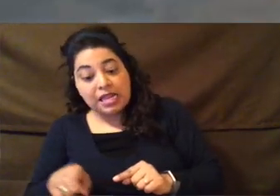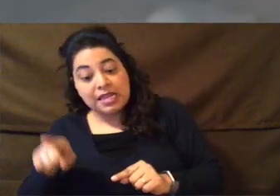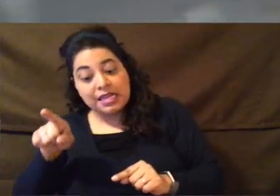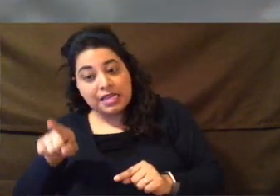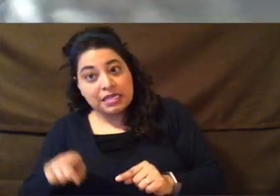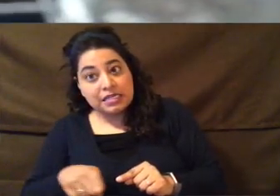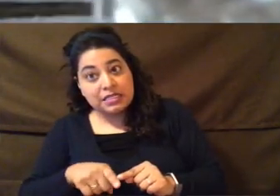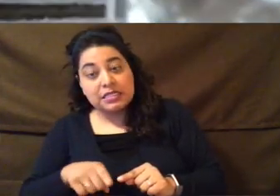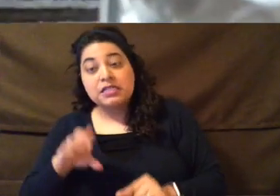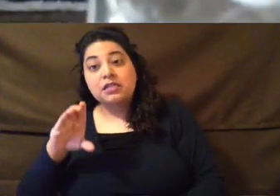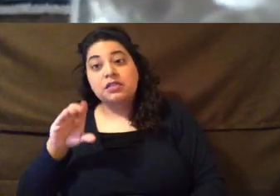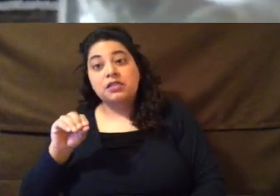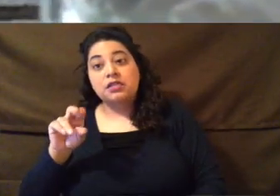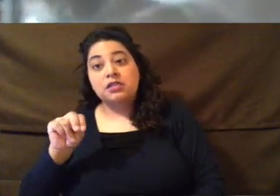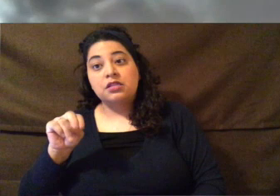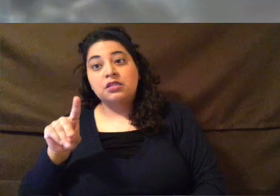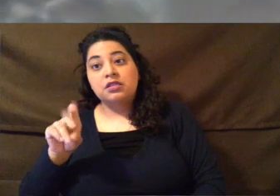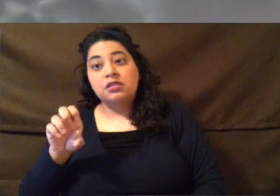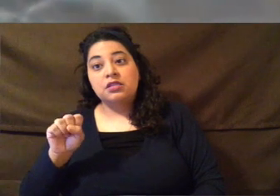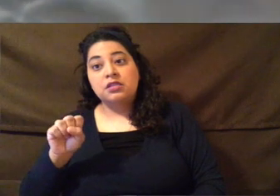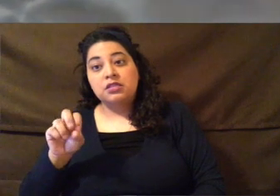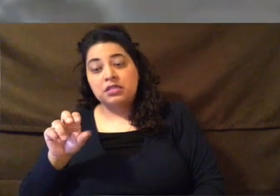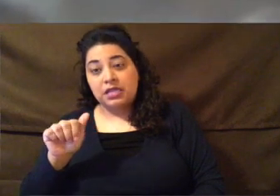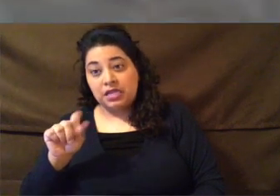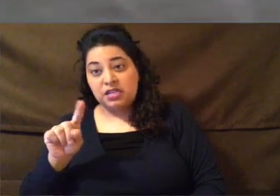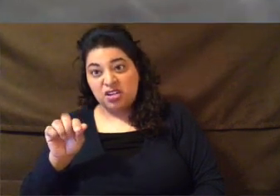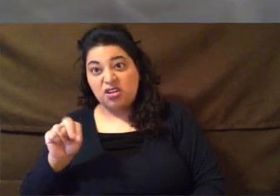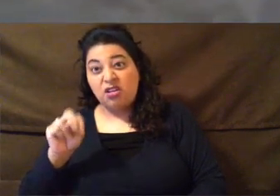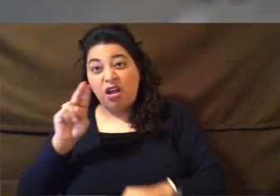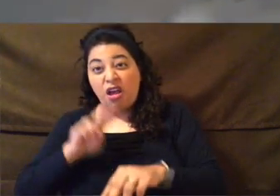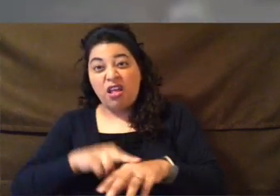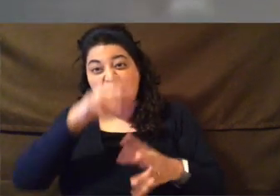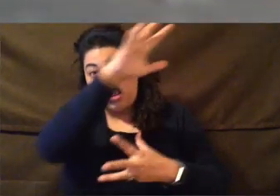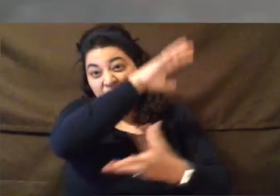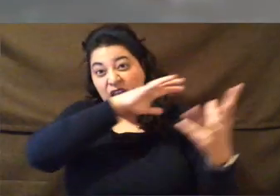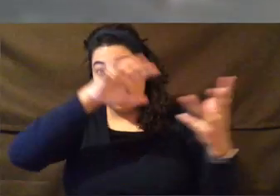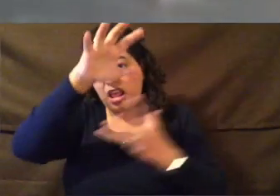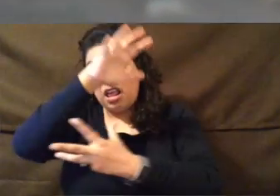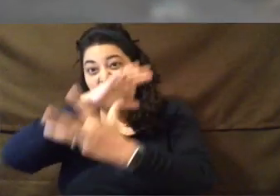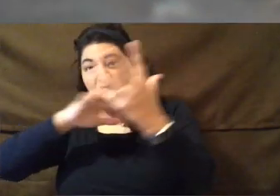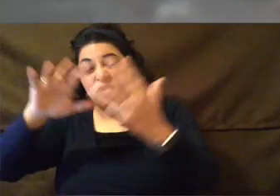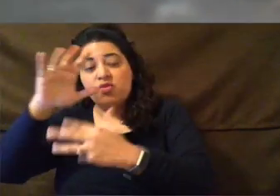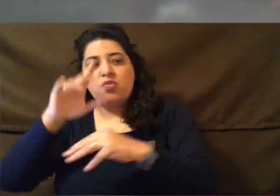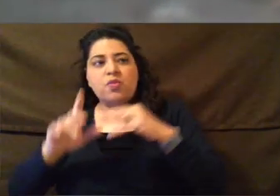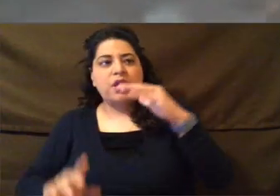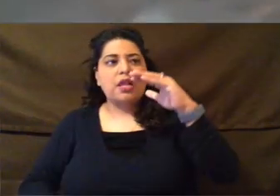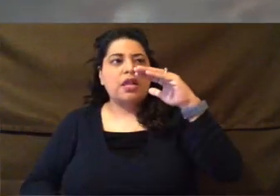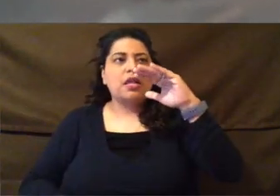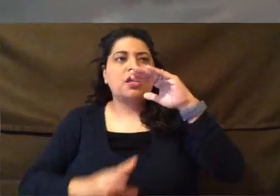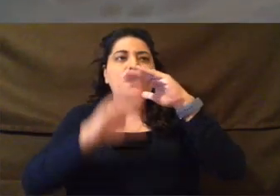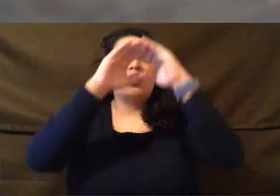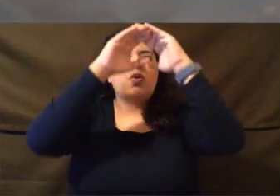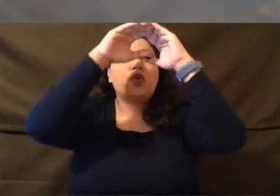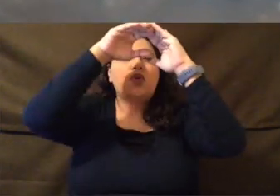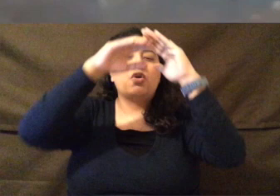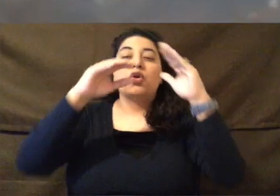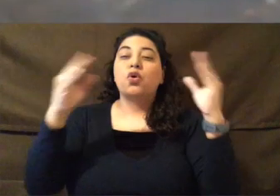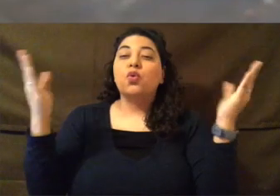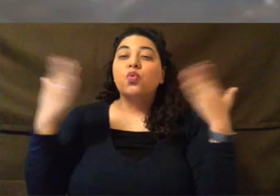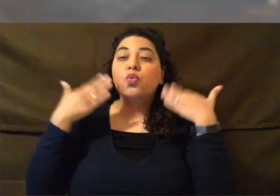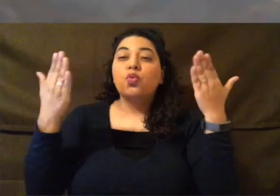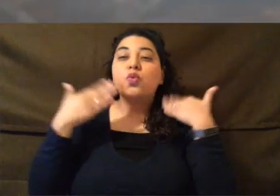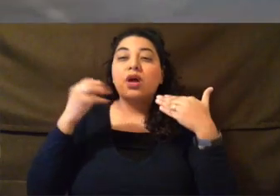This is the condensation on the clouds hitting the cold atmosphere,